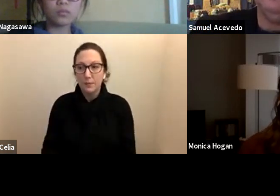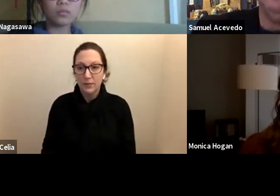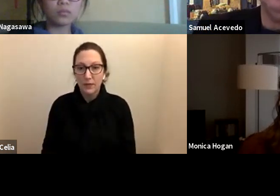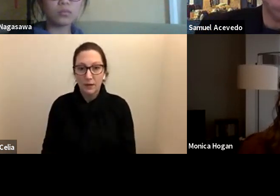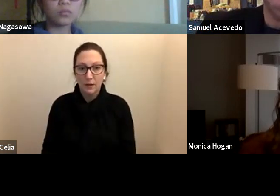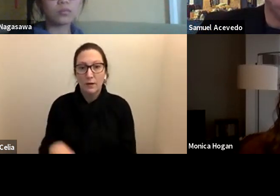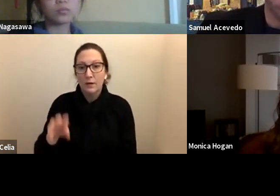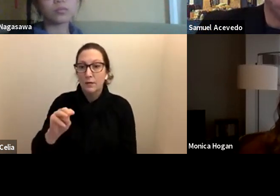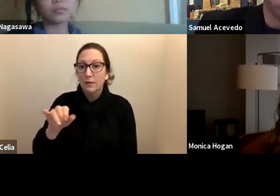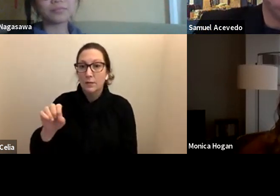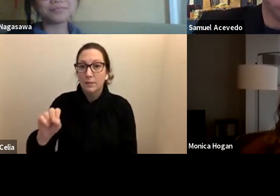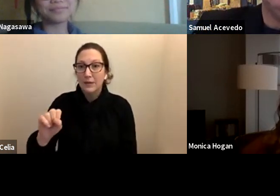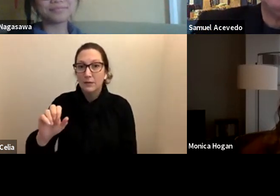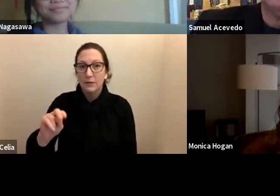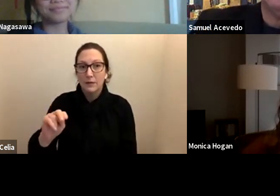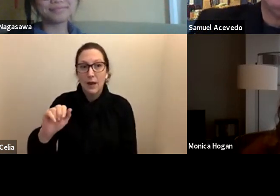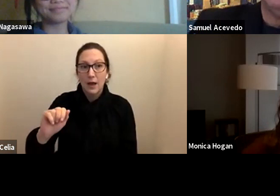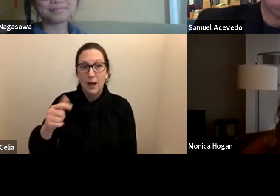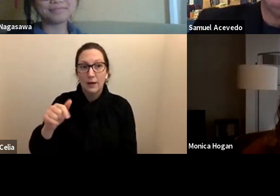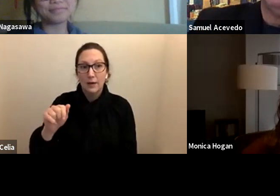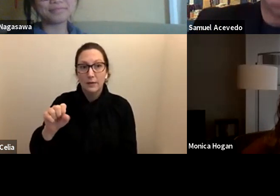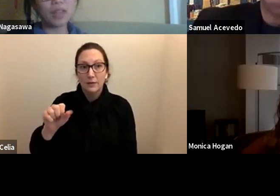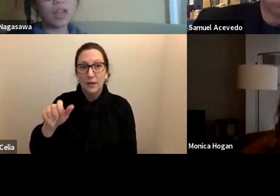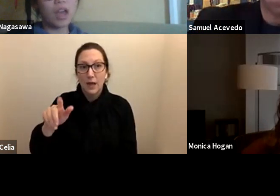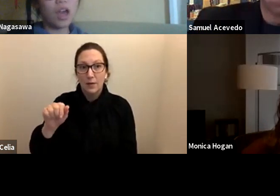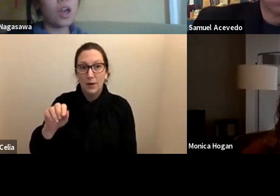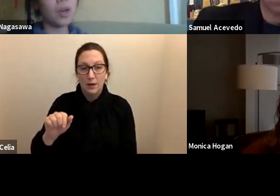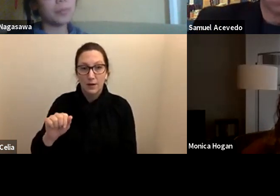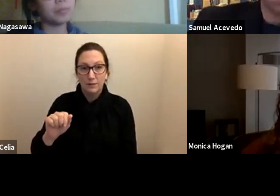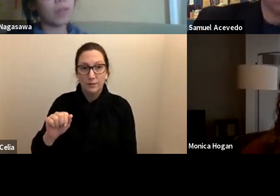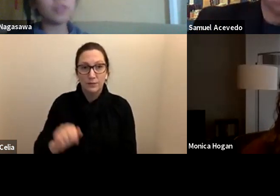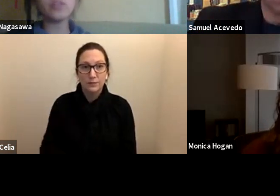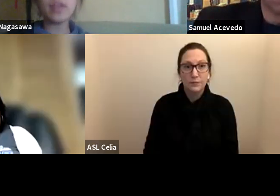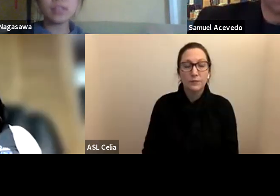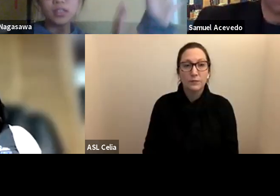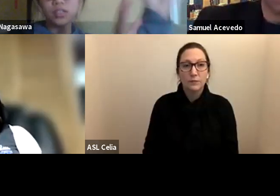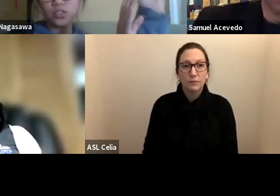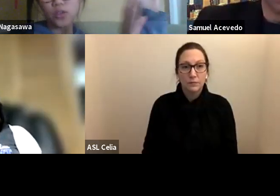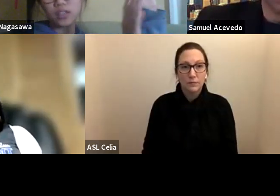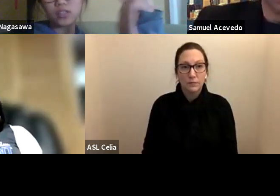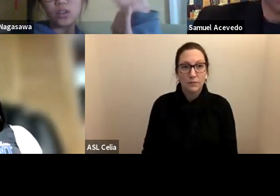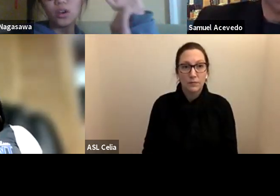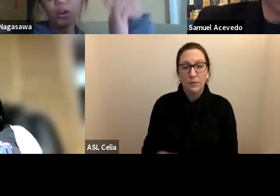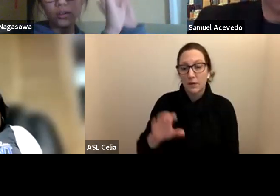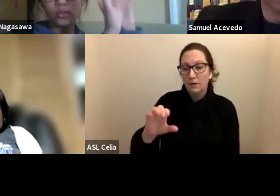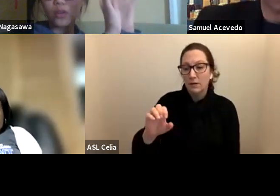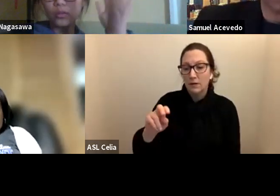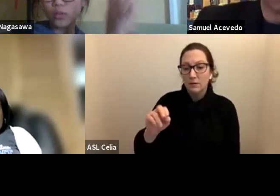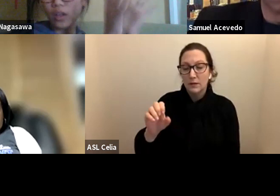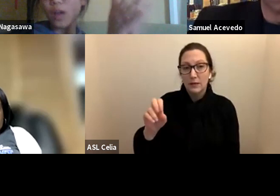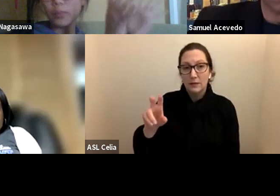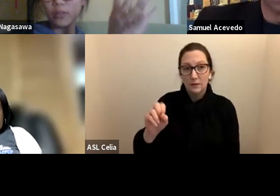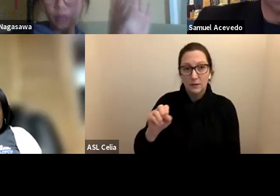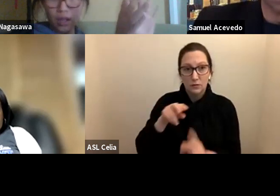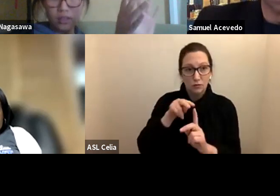Ms. Nagasawa? I'm sorry, Ms. Nagasawa. I know that census tracts are